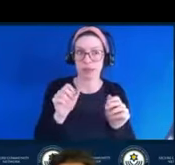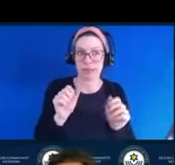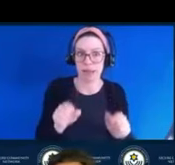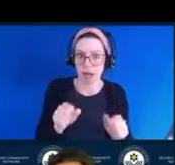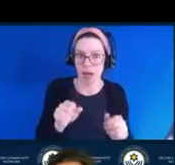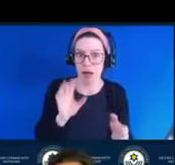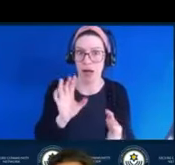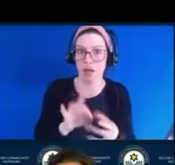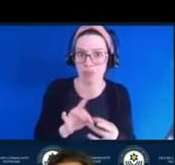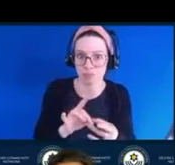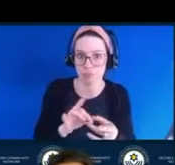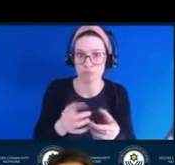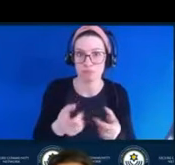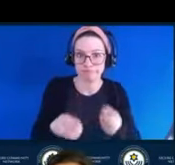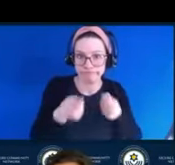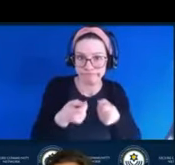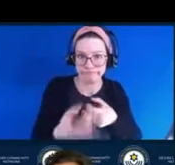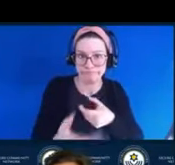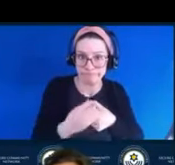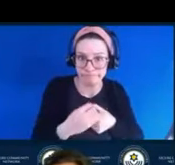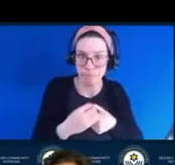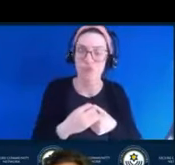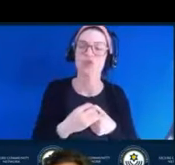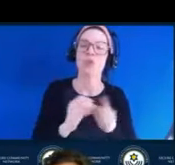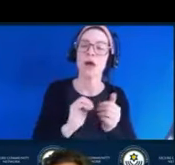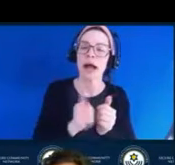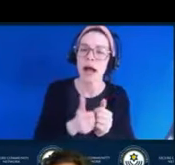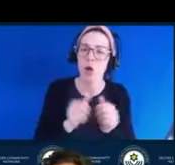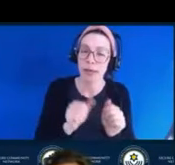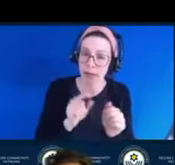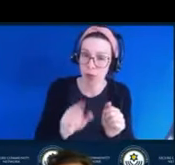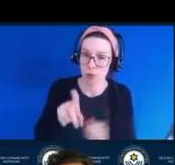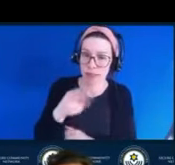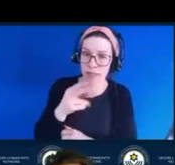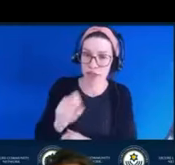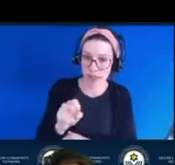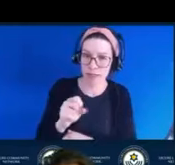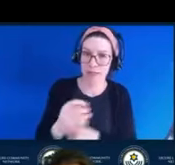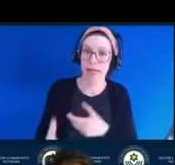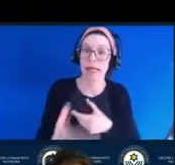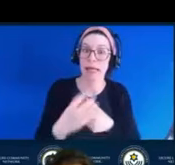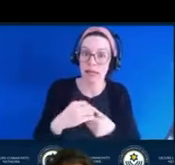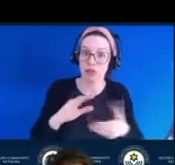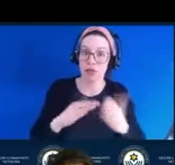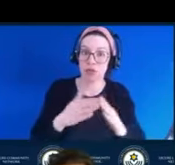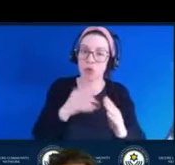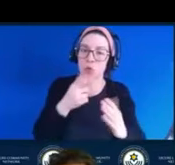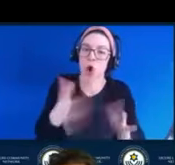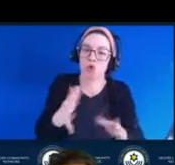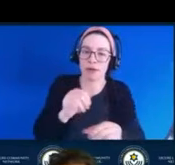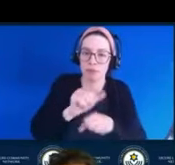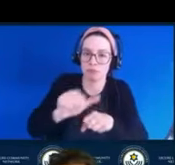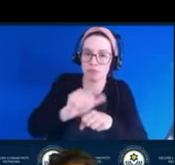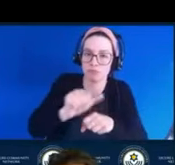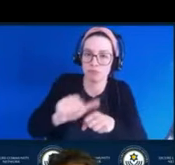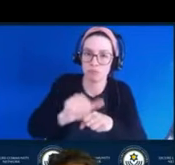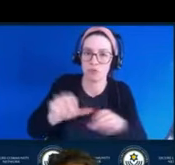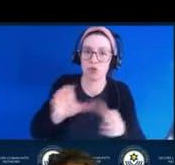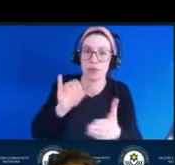kind of engage communities that are doing this work at different capacities already, right? So